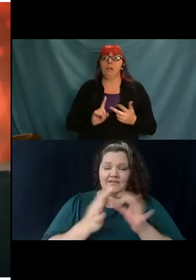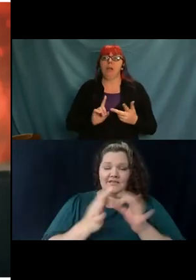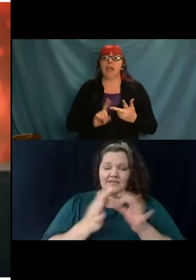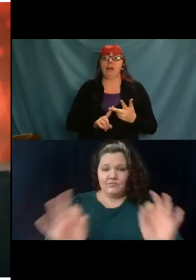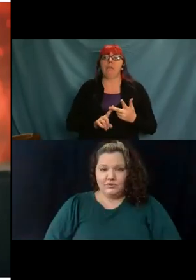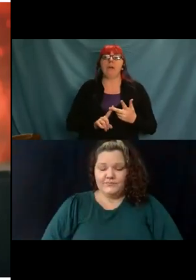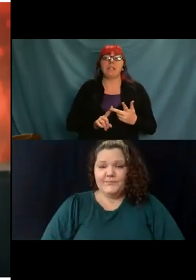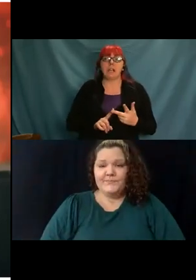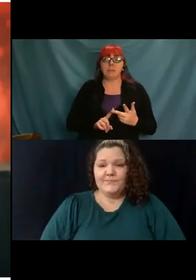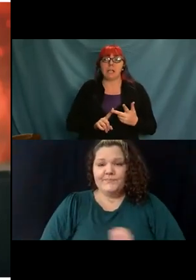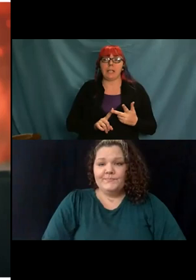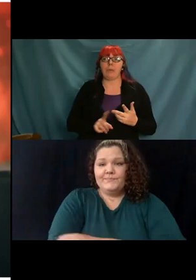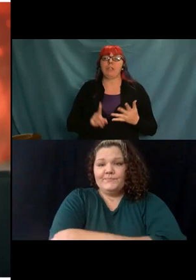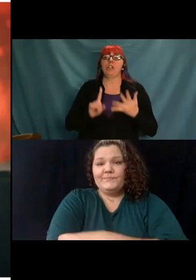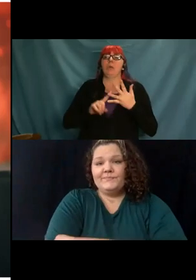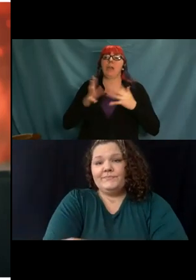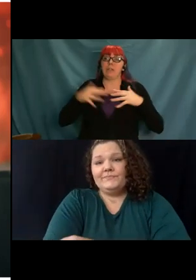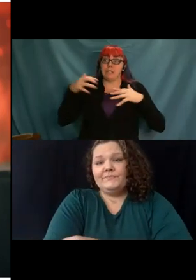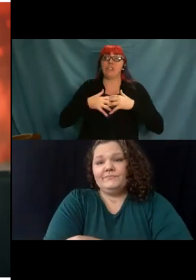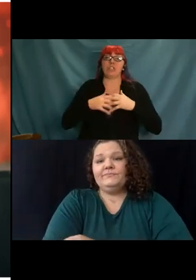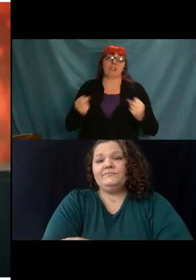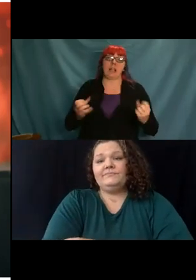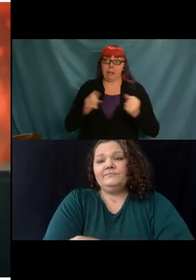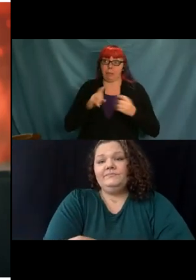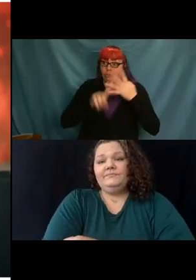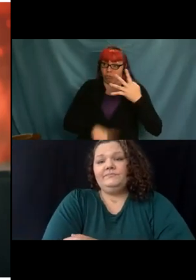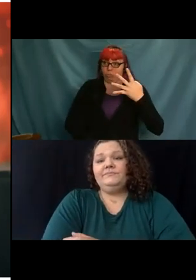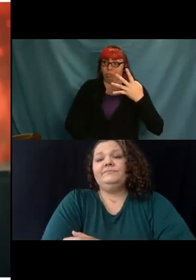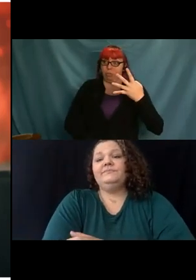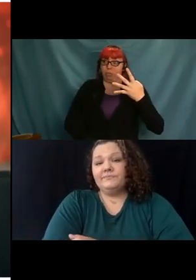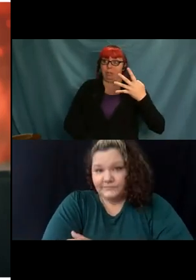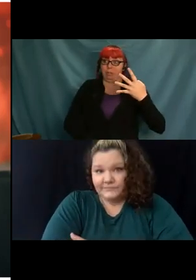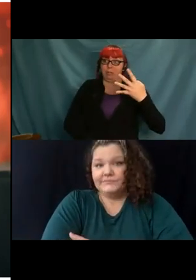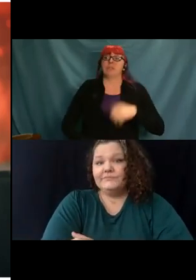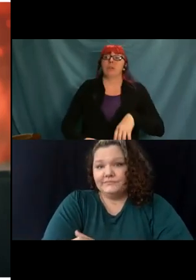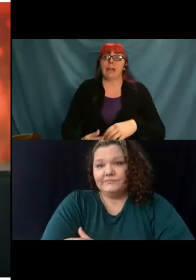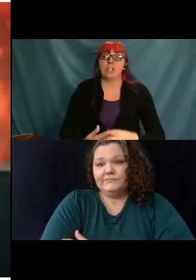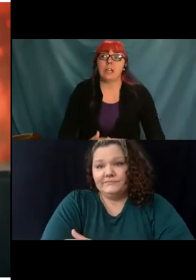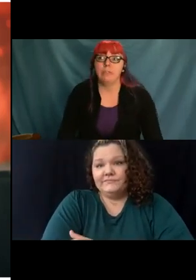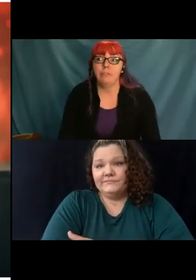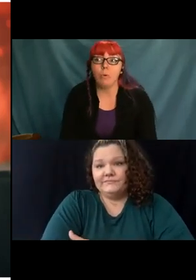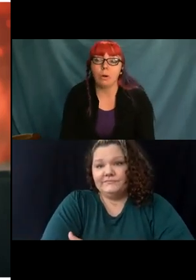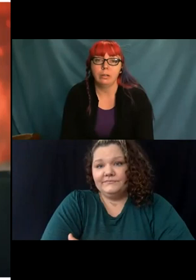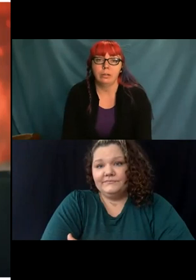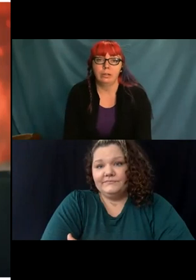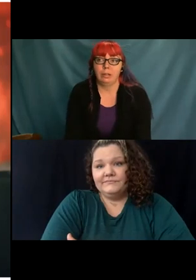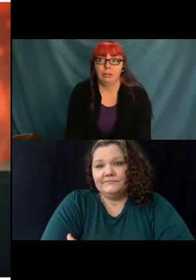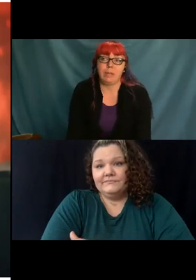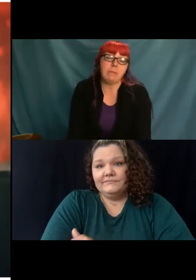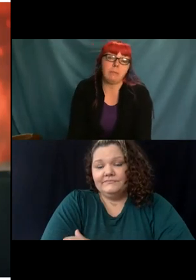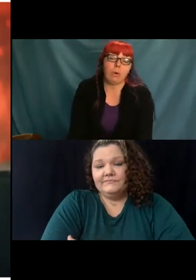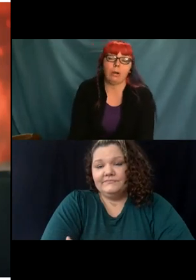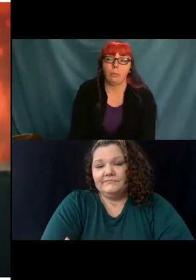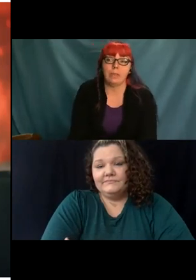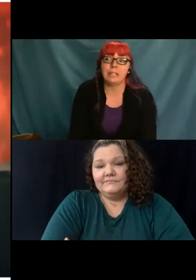Québécois. We have Maritime Sign Language. We have Indigenous Sign Language. So we actually have four,